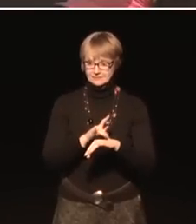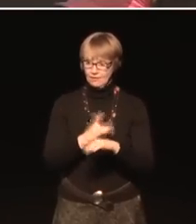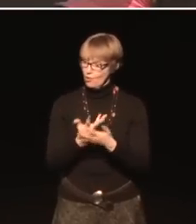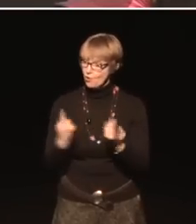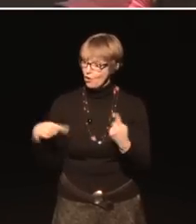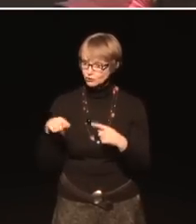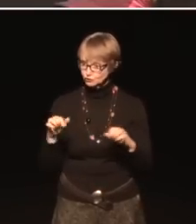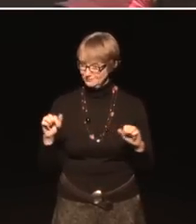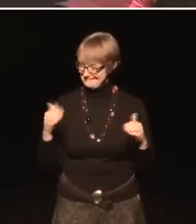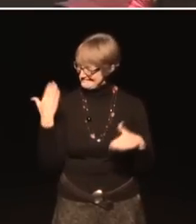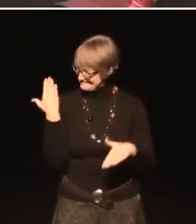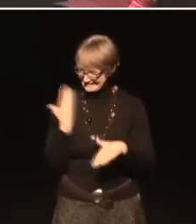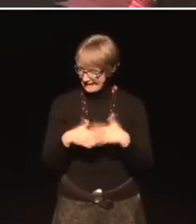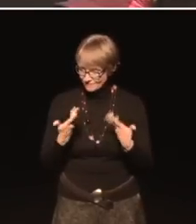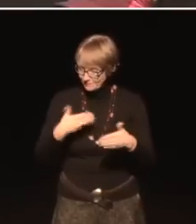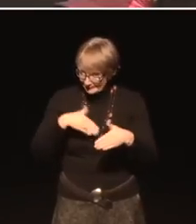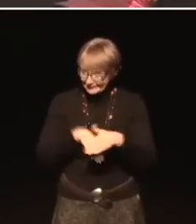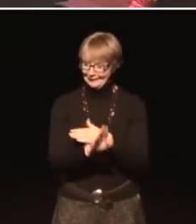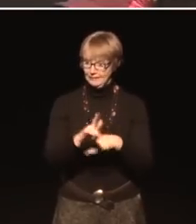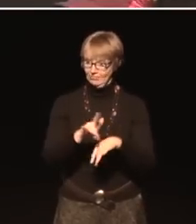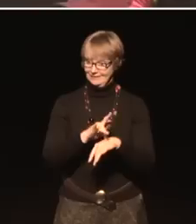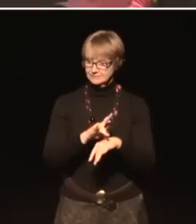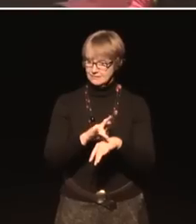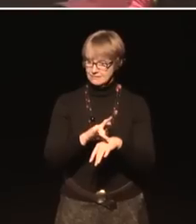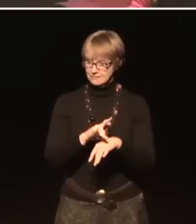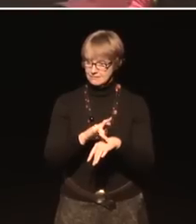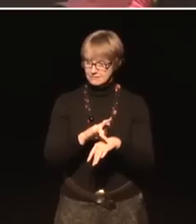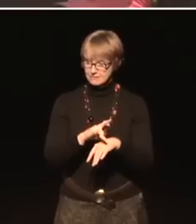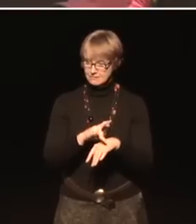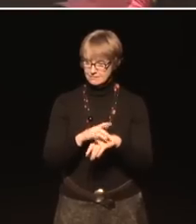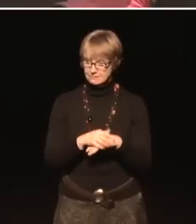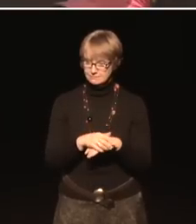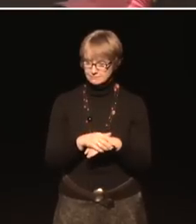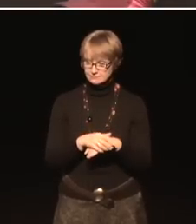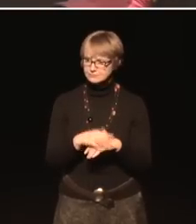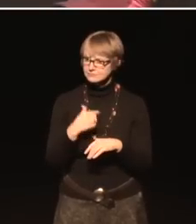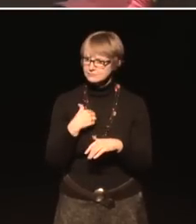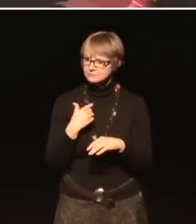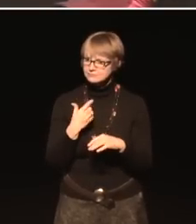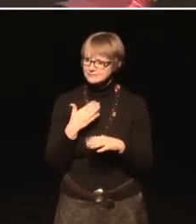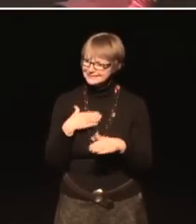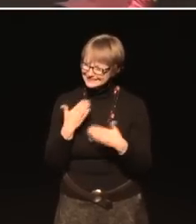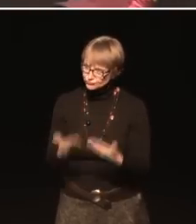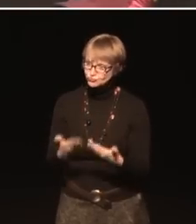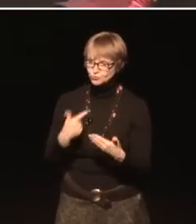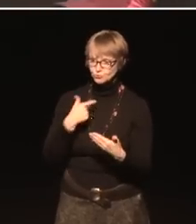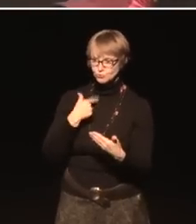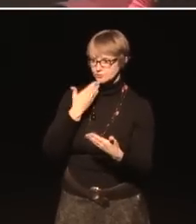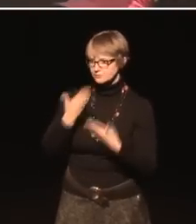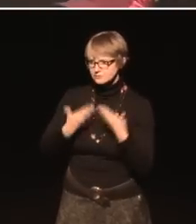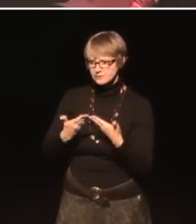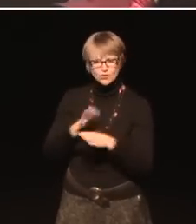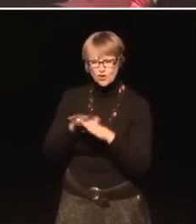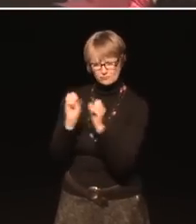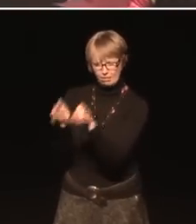that building before. We'll introduce them and we'll tell them stuff. I try not to do too much. I show off a bit.